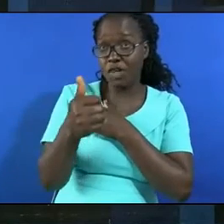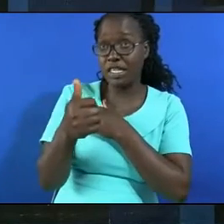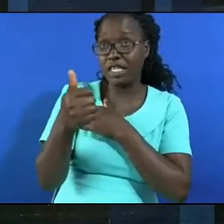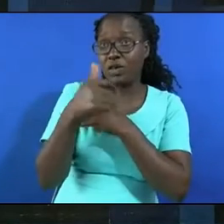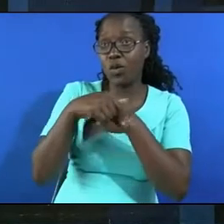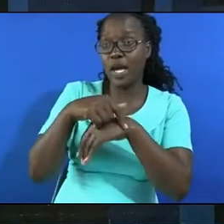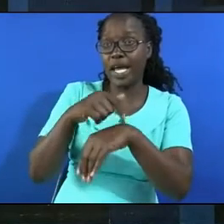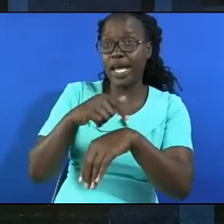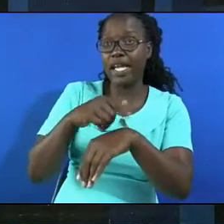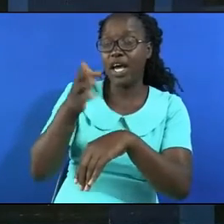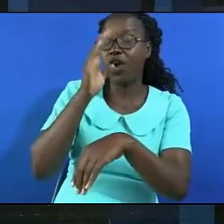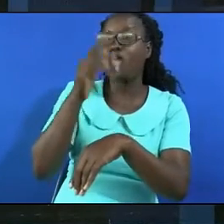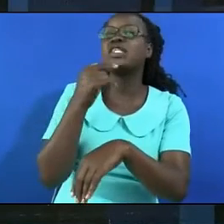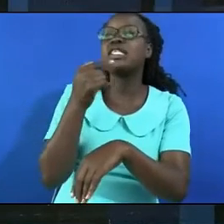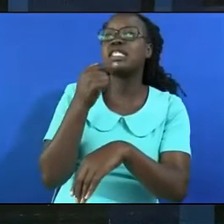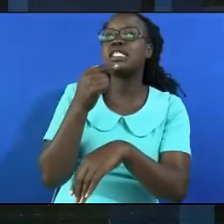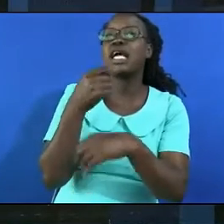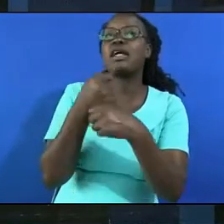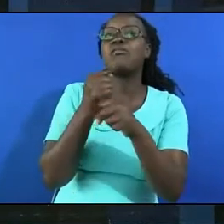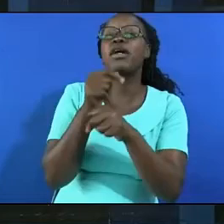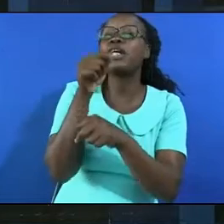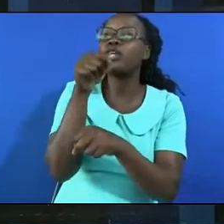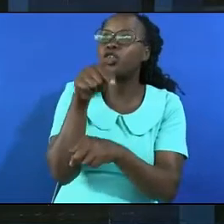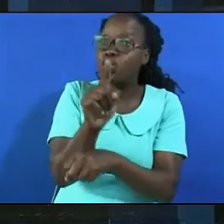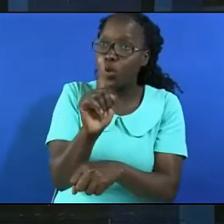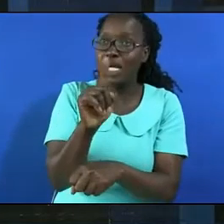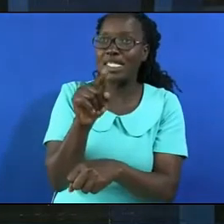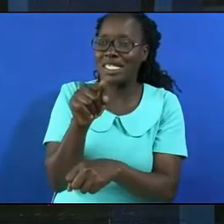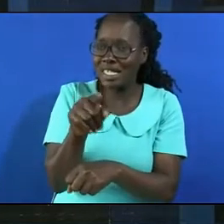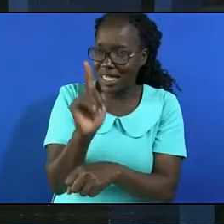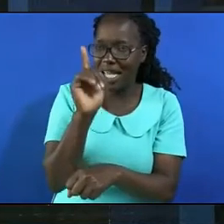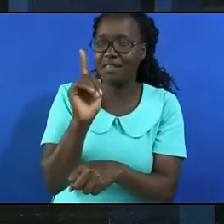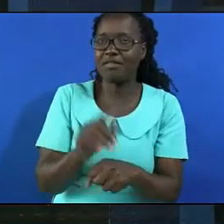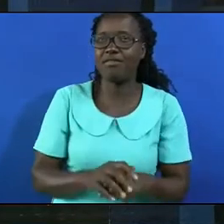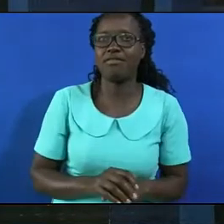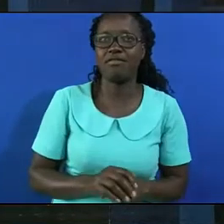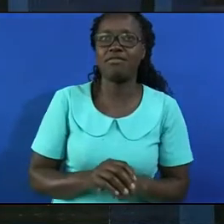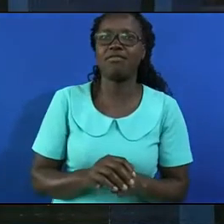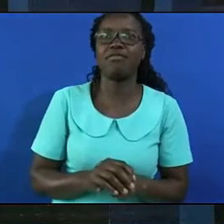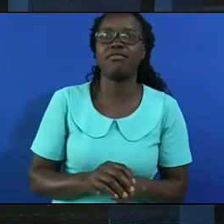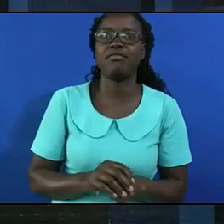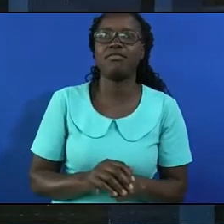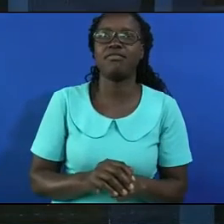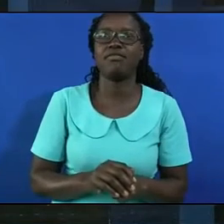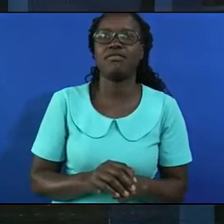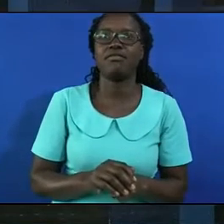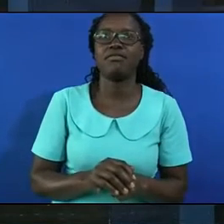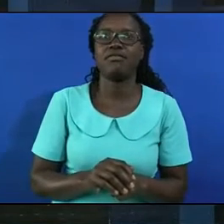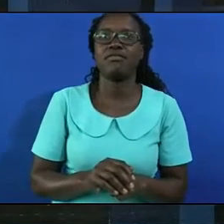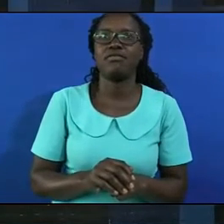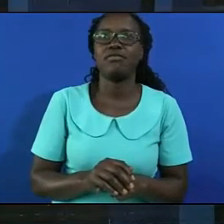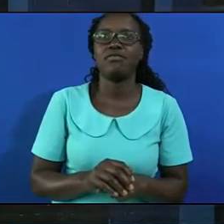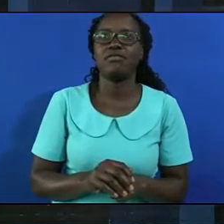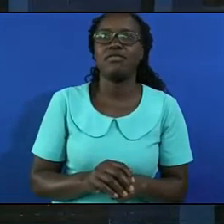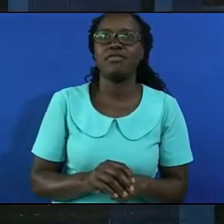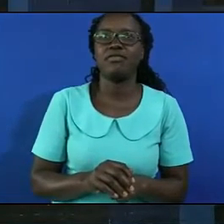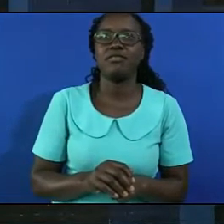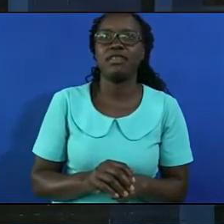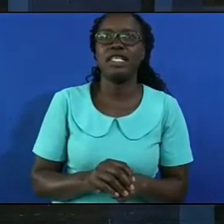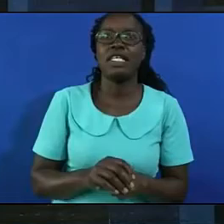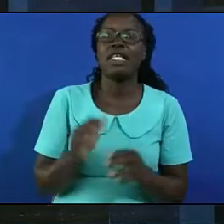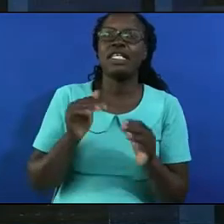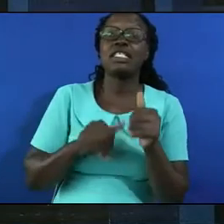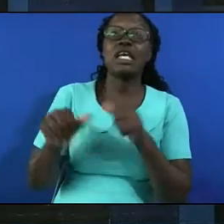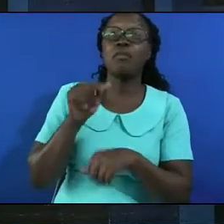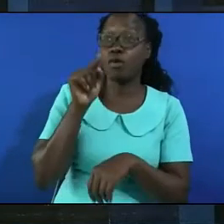when God is saying, make an ark for who? For yourself. It is